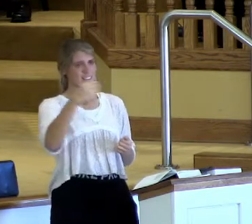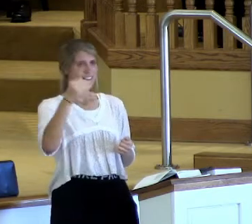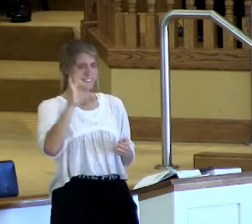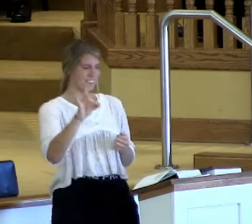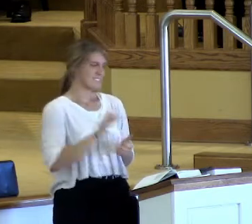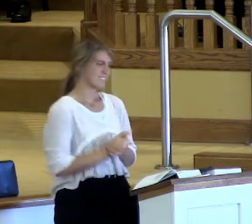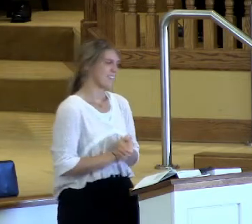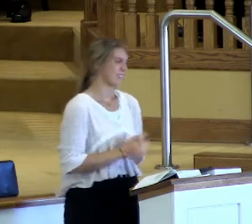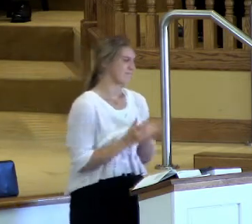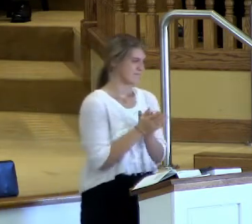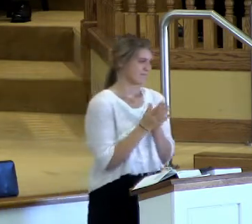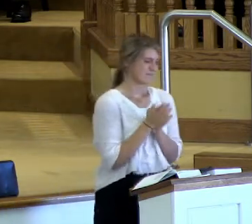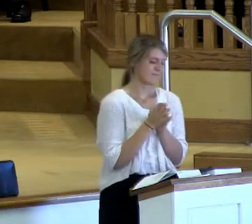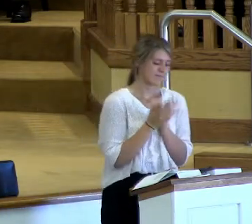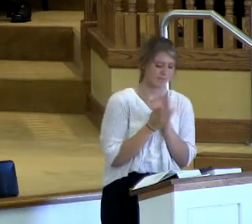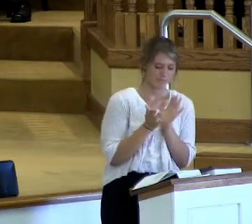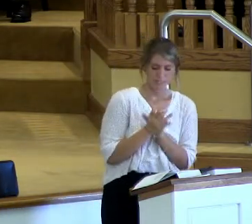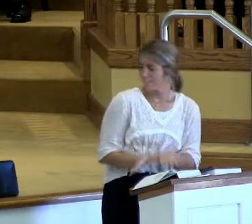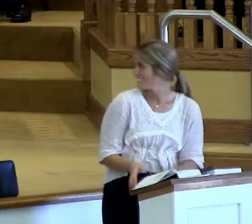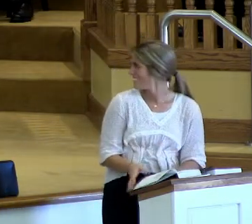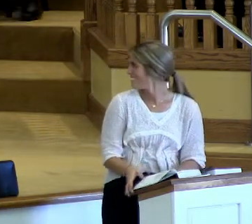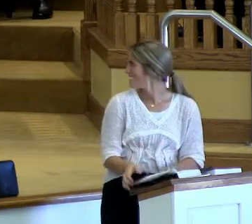1 John 4:7-8.